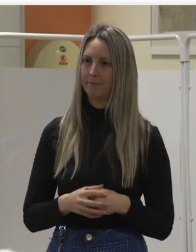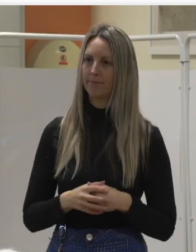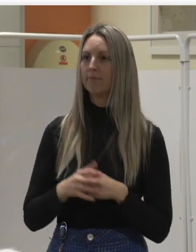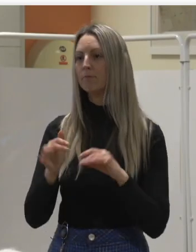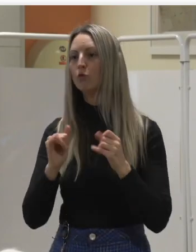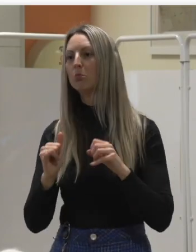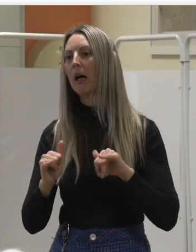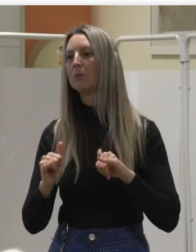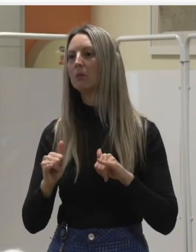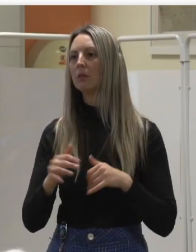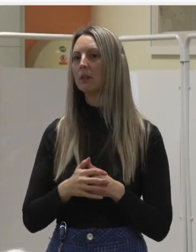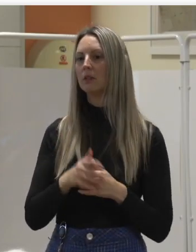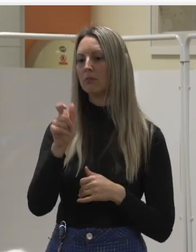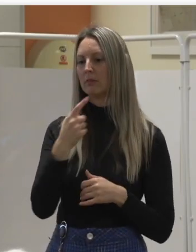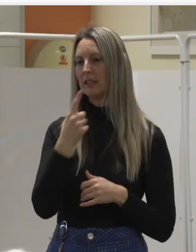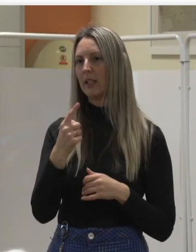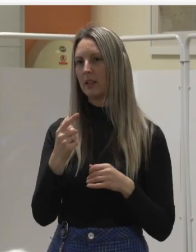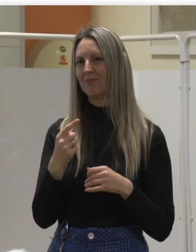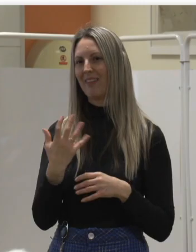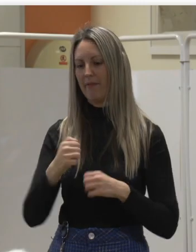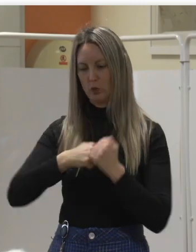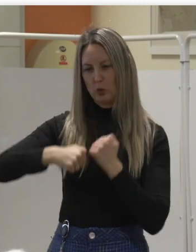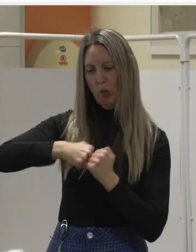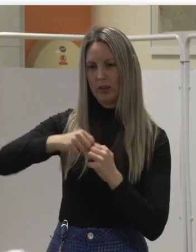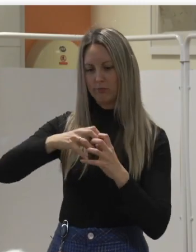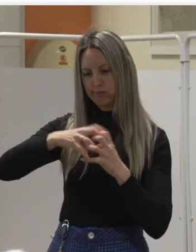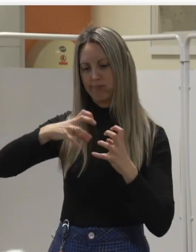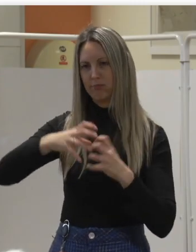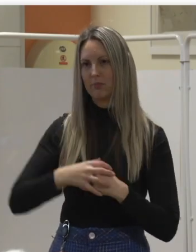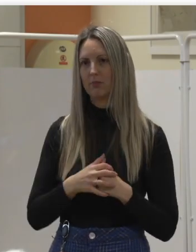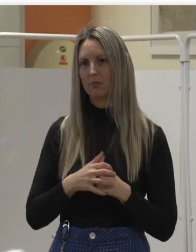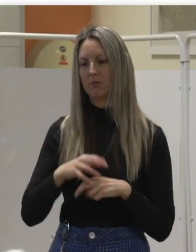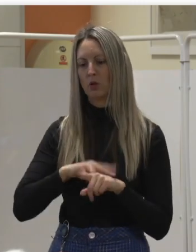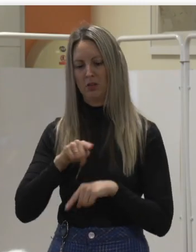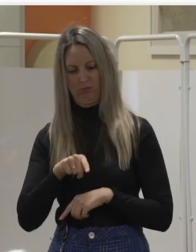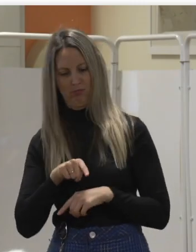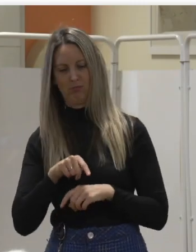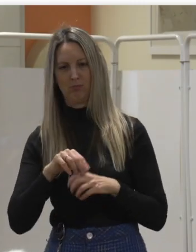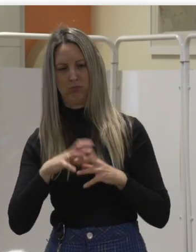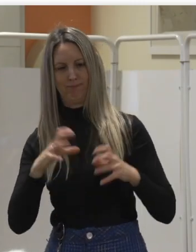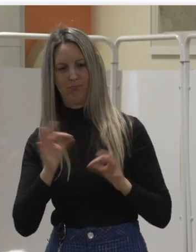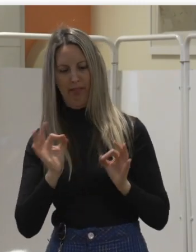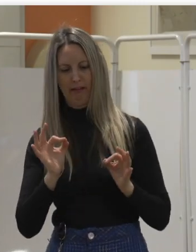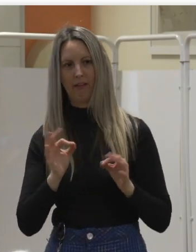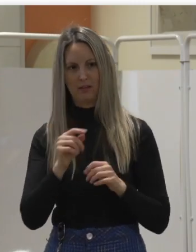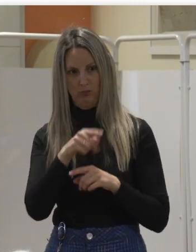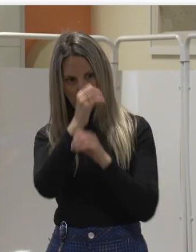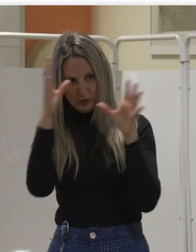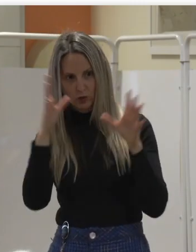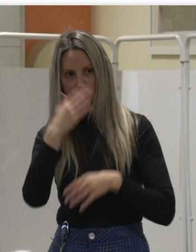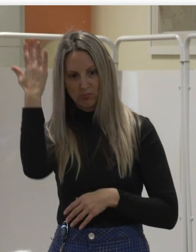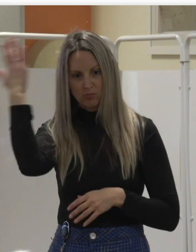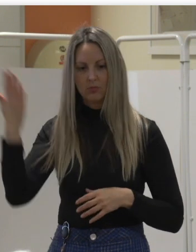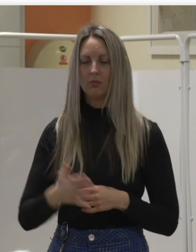the doctor who examines them says, oh, you don't have swelling. And is that something then they are imagining or making it up, you